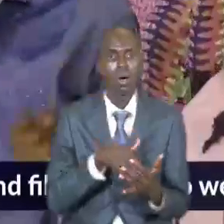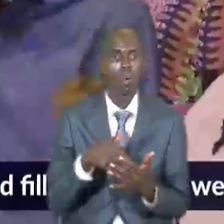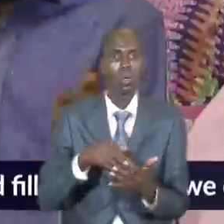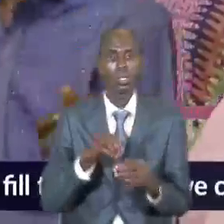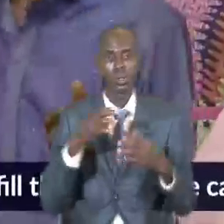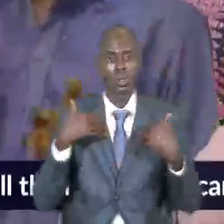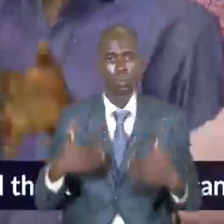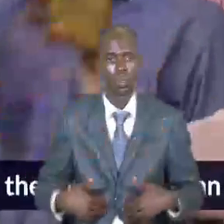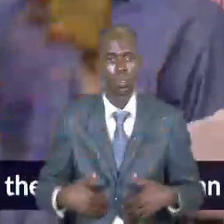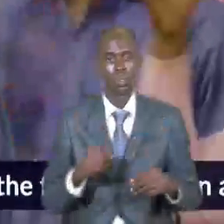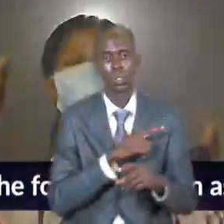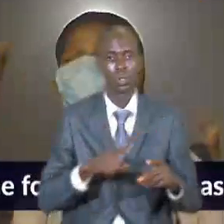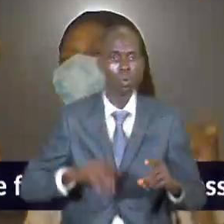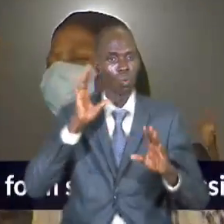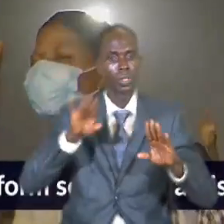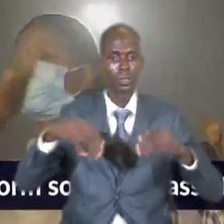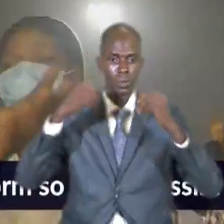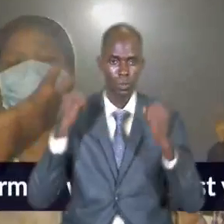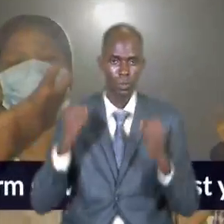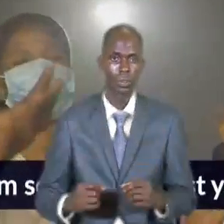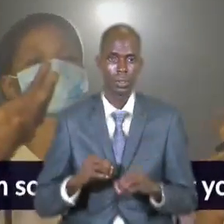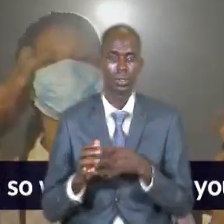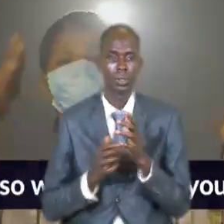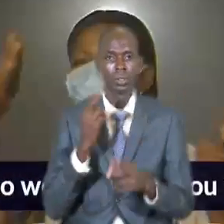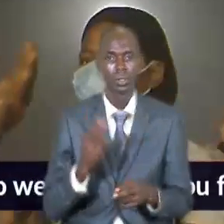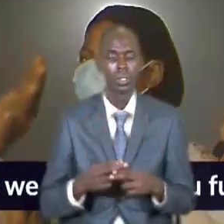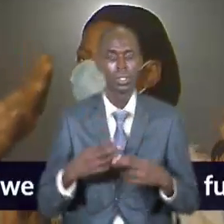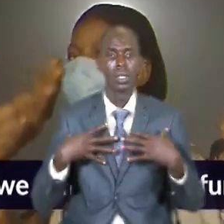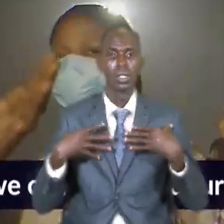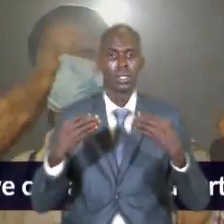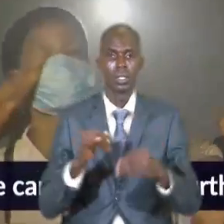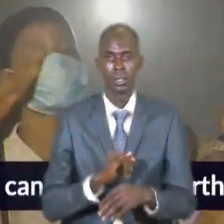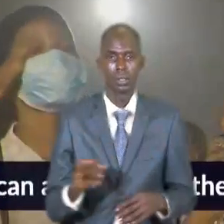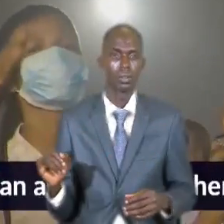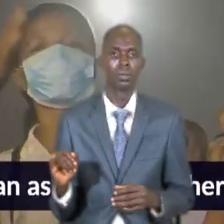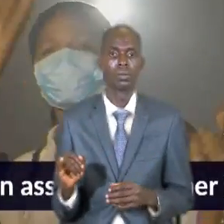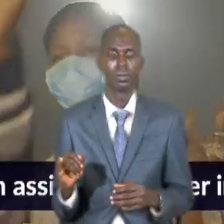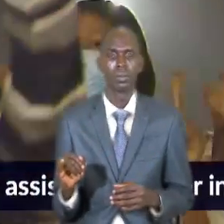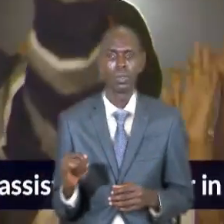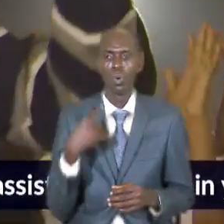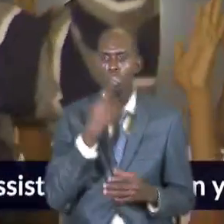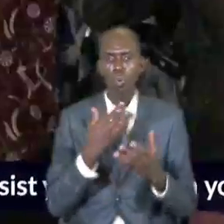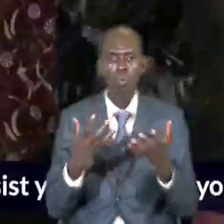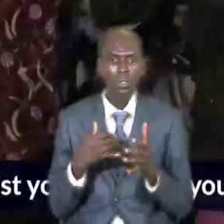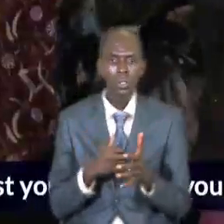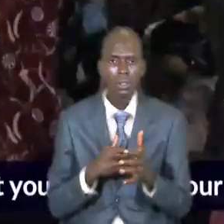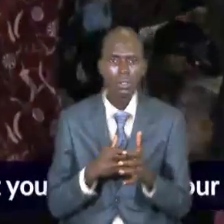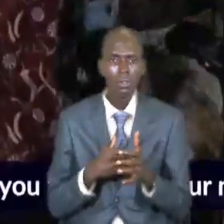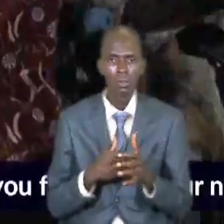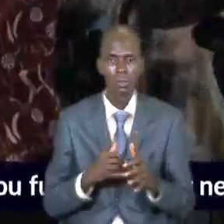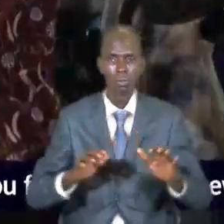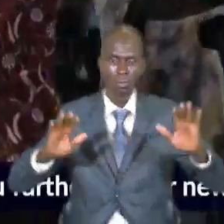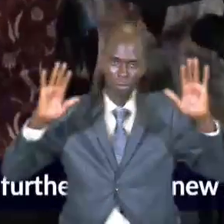Lord will give you strength. Healing. Where are you? You raise up that